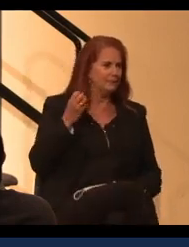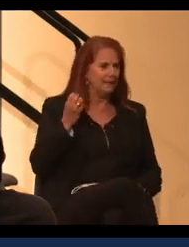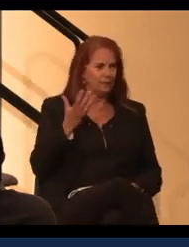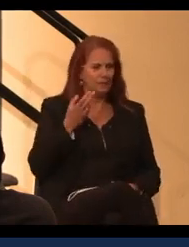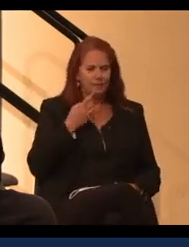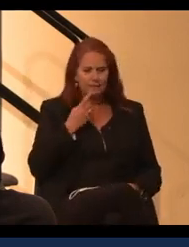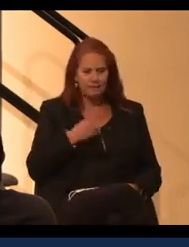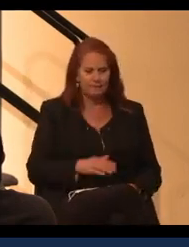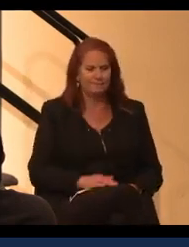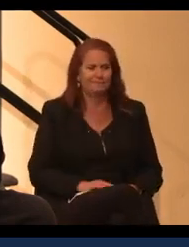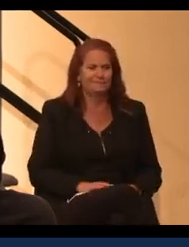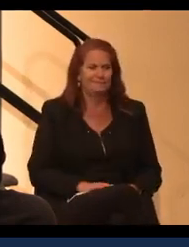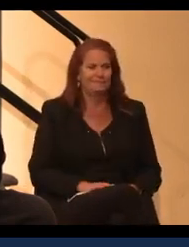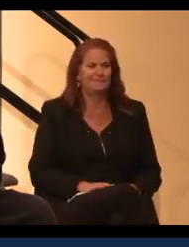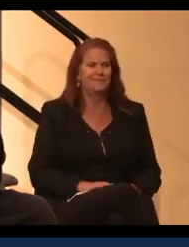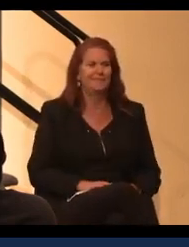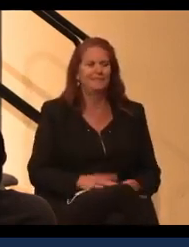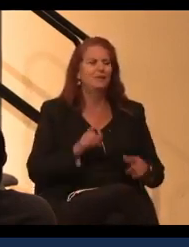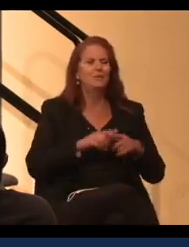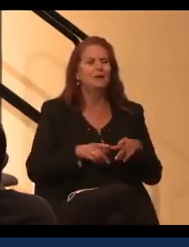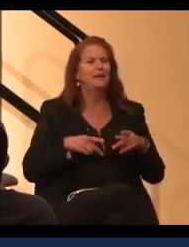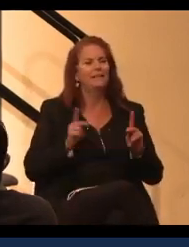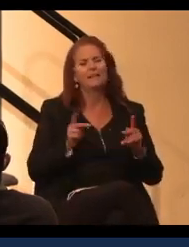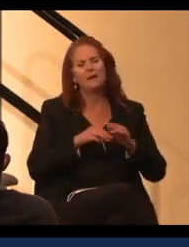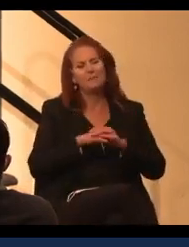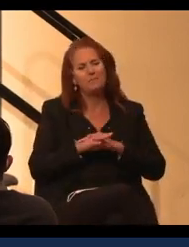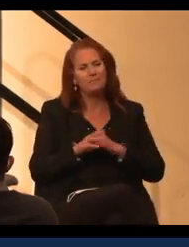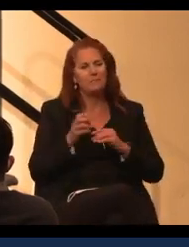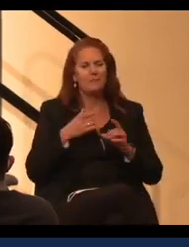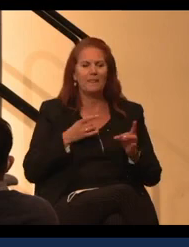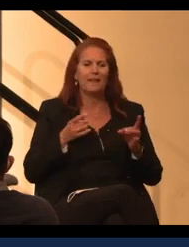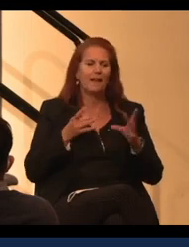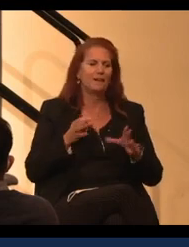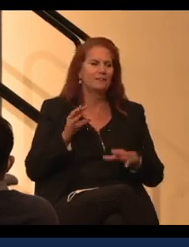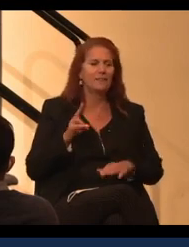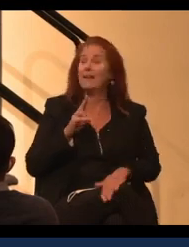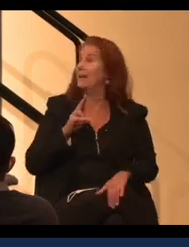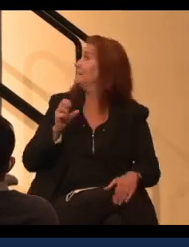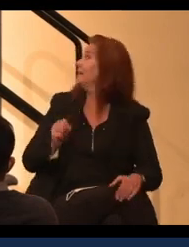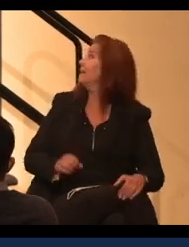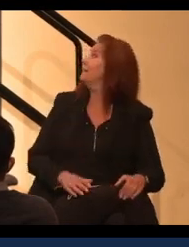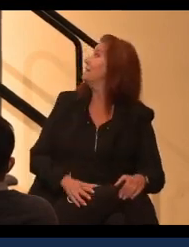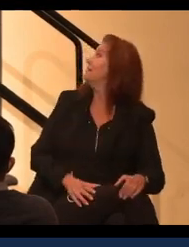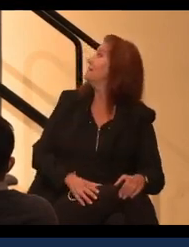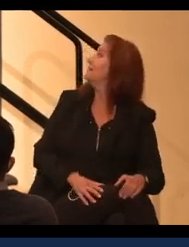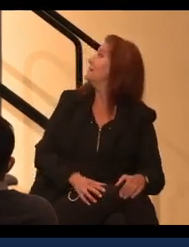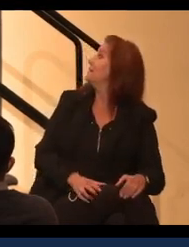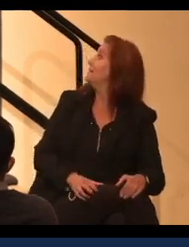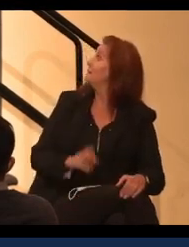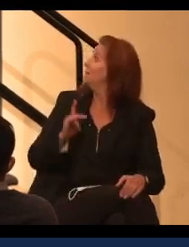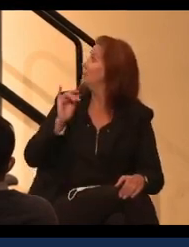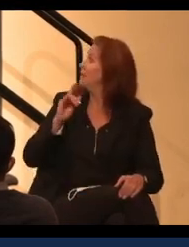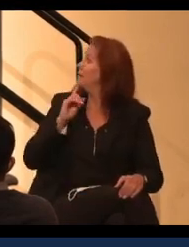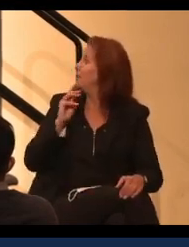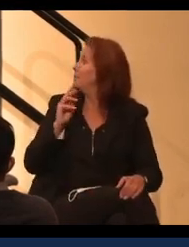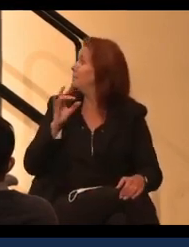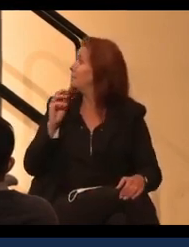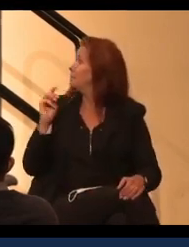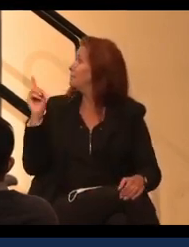entire countries. We can't allow them coming in. They have this hatred of the United States, of people who are not